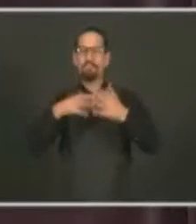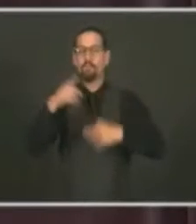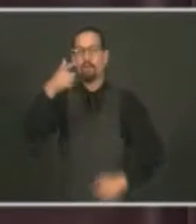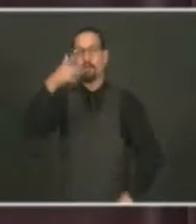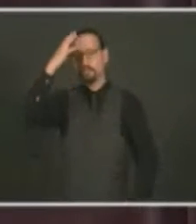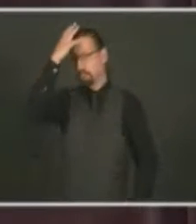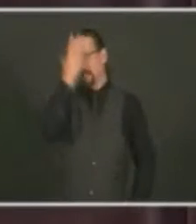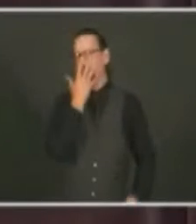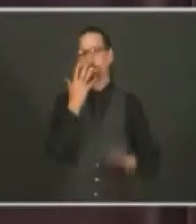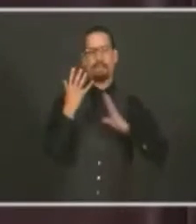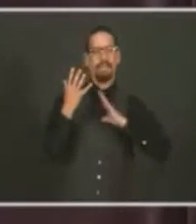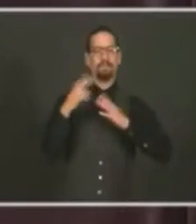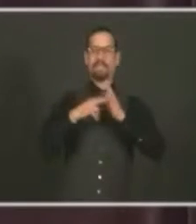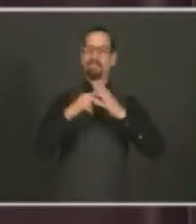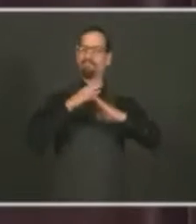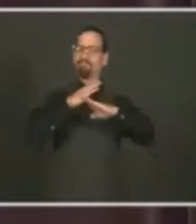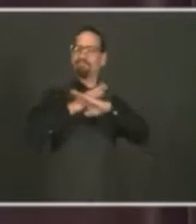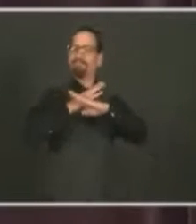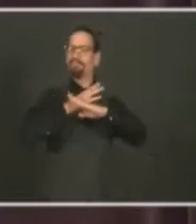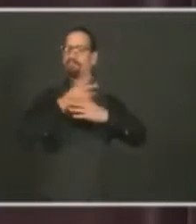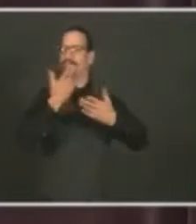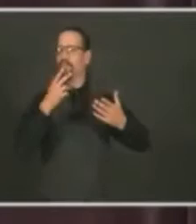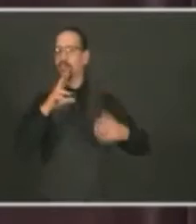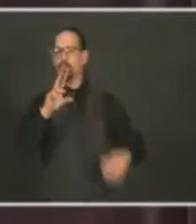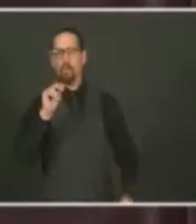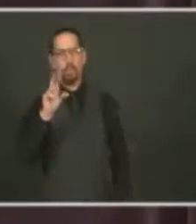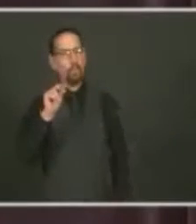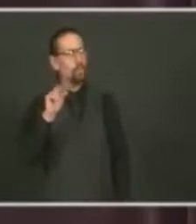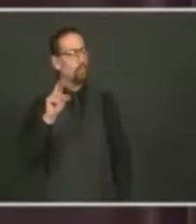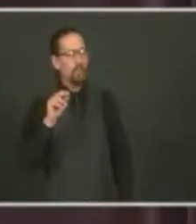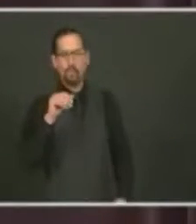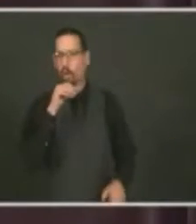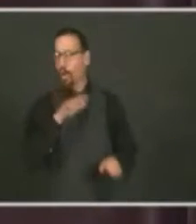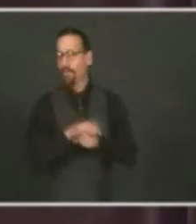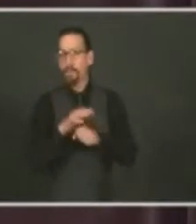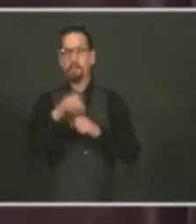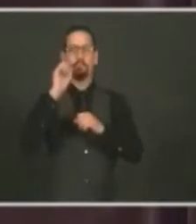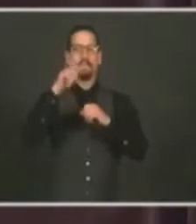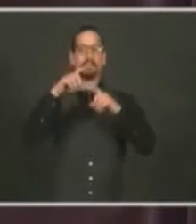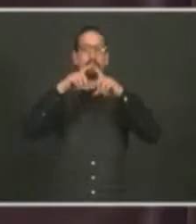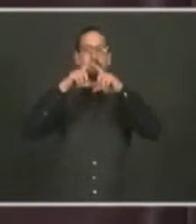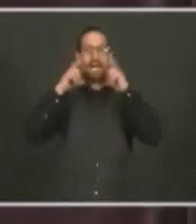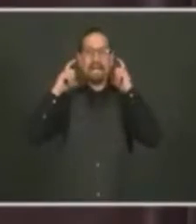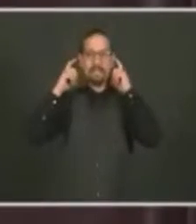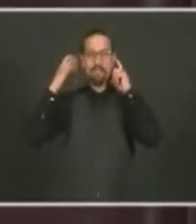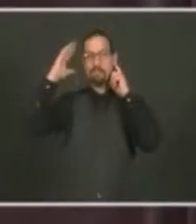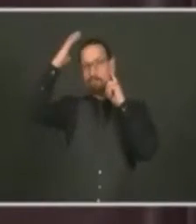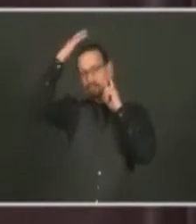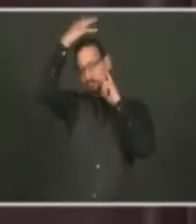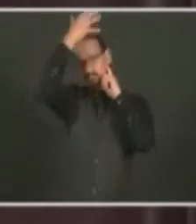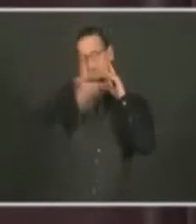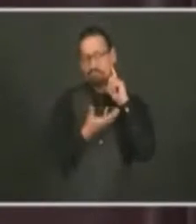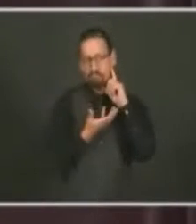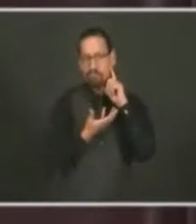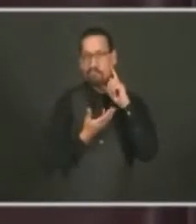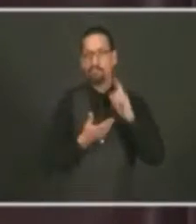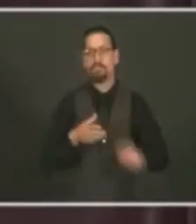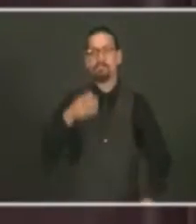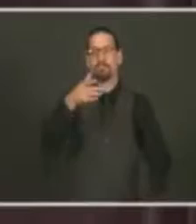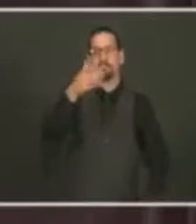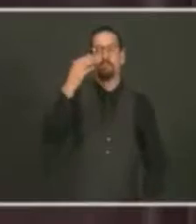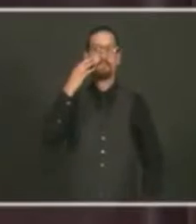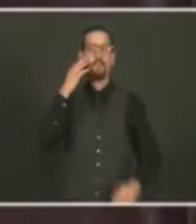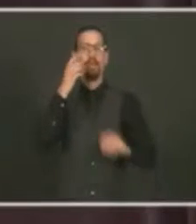The Halloween mask is not enough. Some examples of what people can do is face painting and